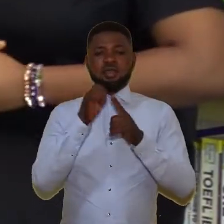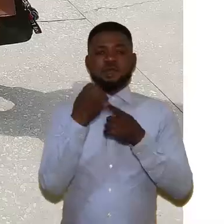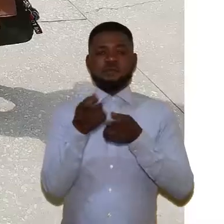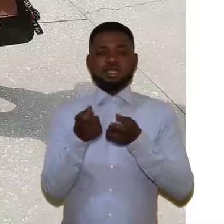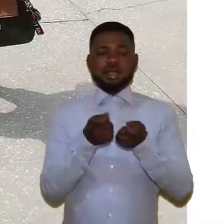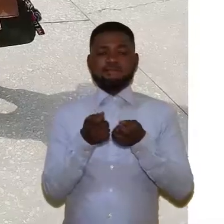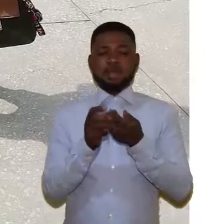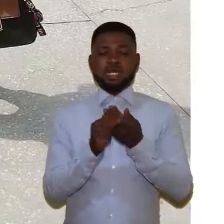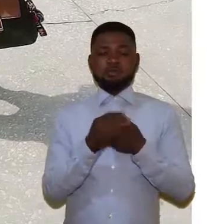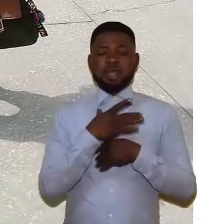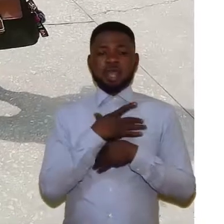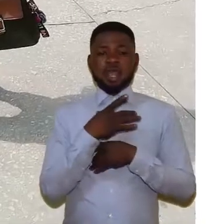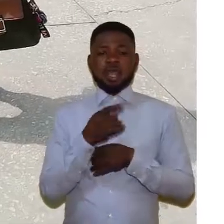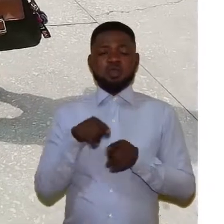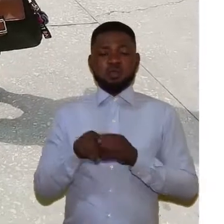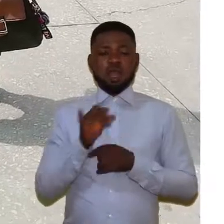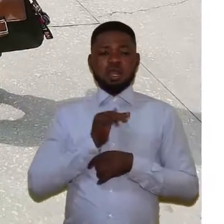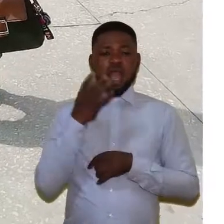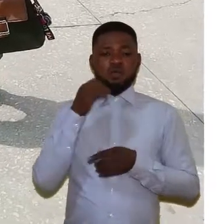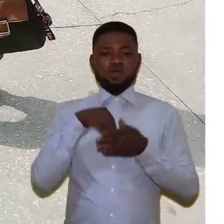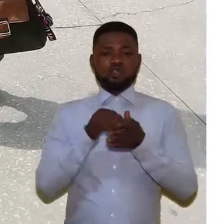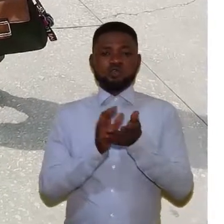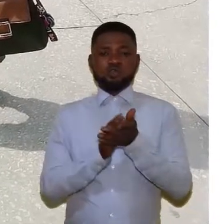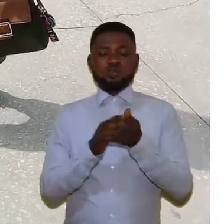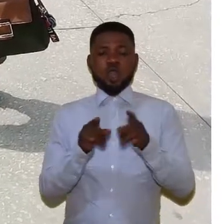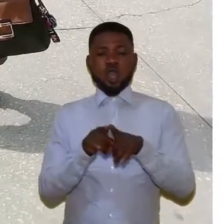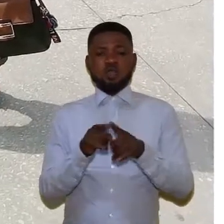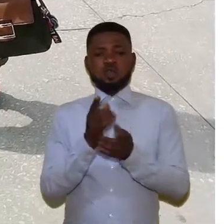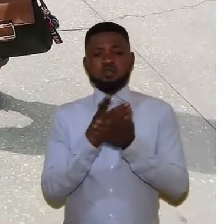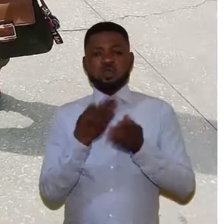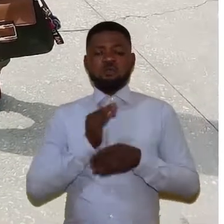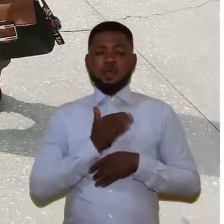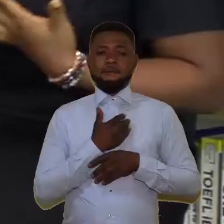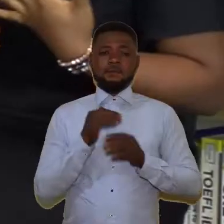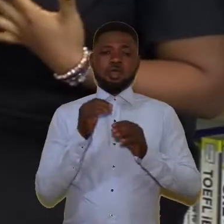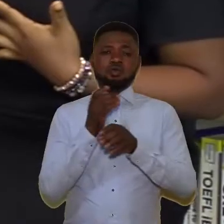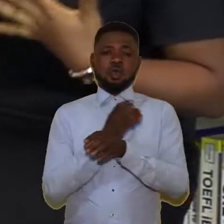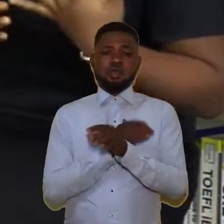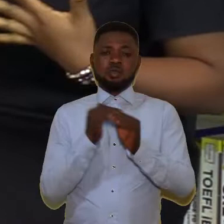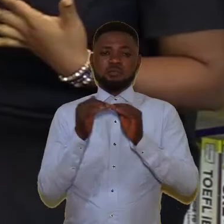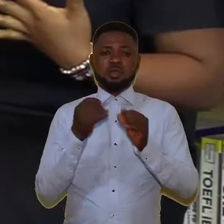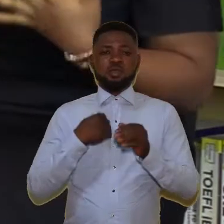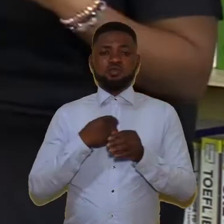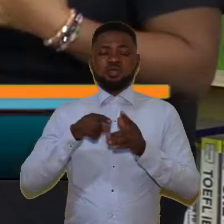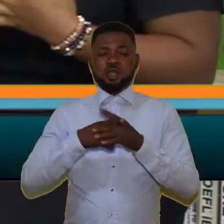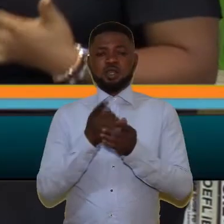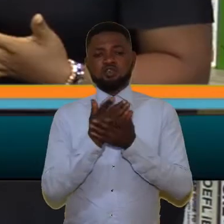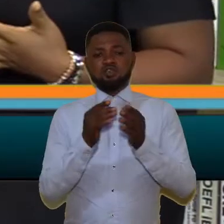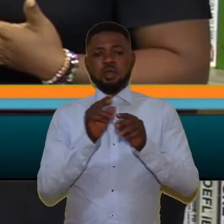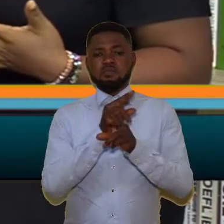environmental management. Oh, congrats. And while I was in school also, with some of my classmates, we started this